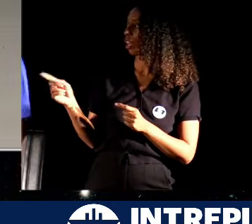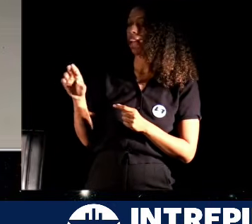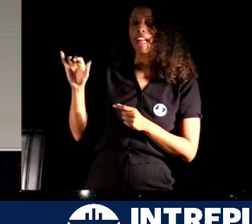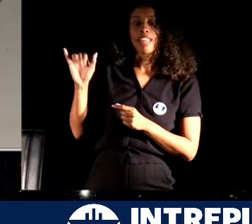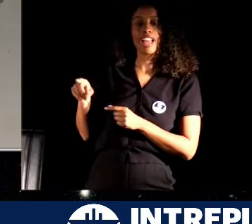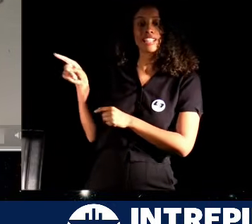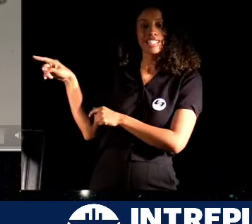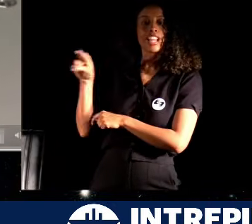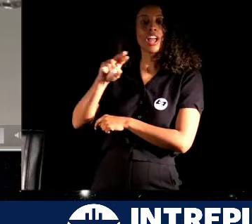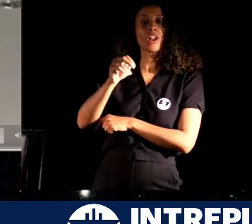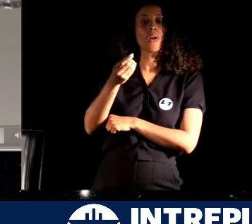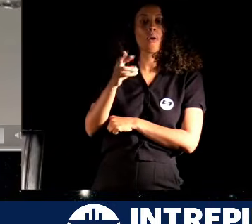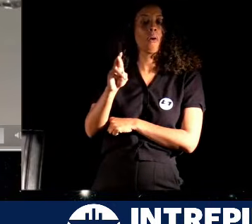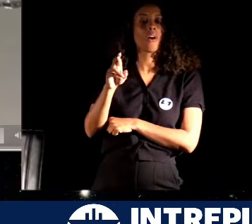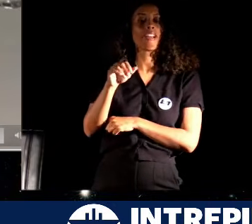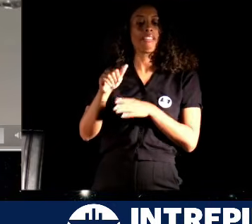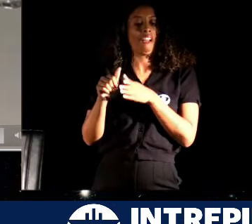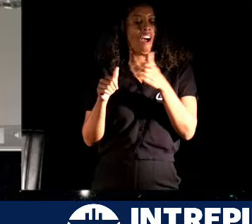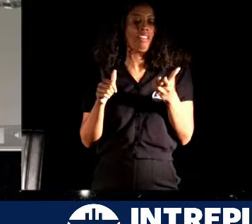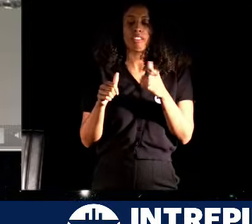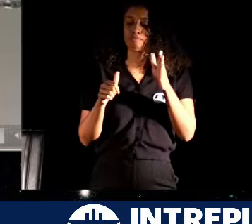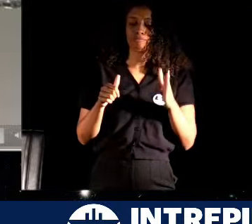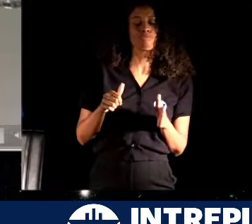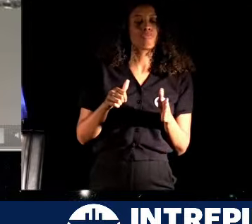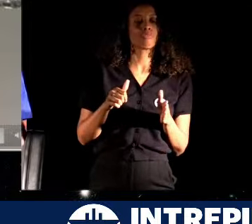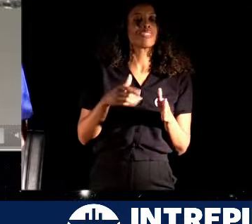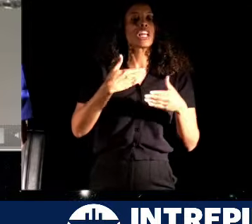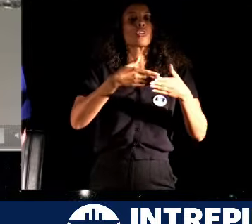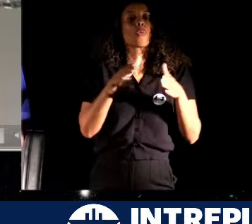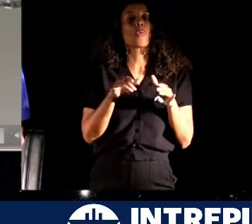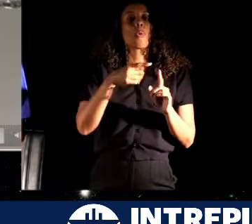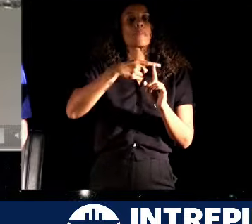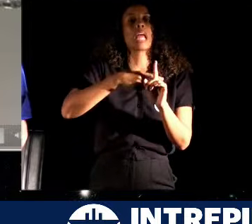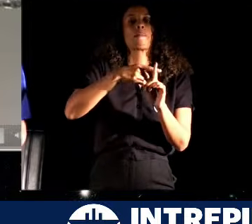and it's just room temperature on the other side.